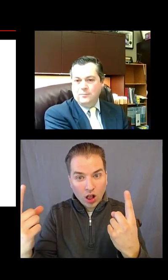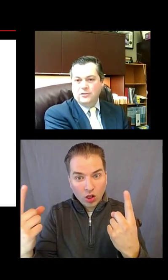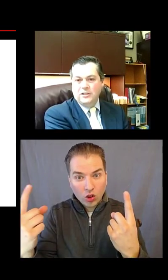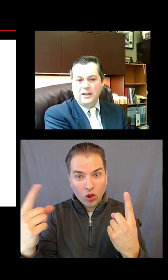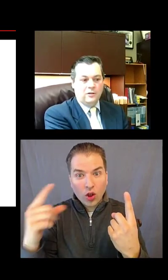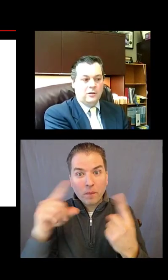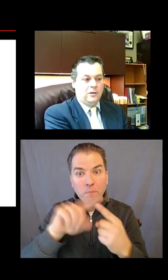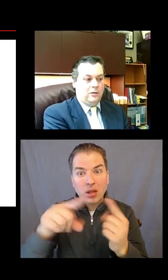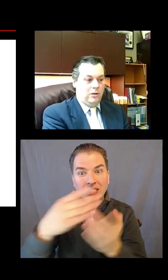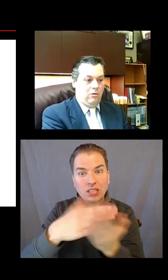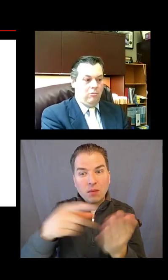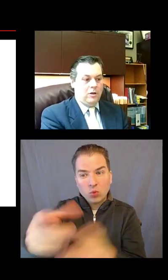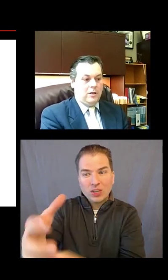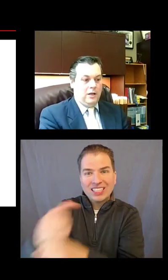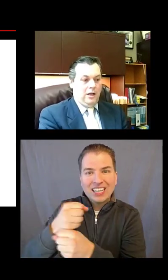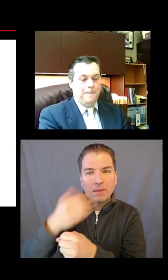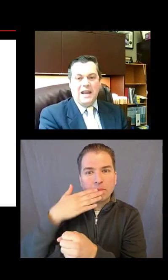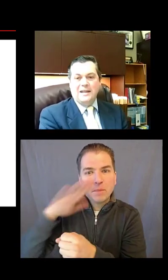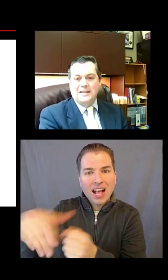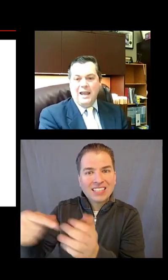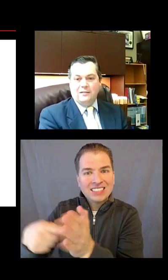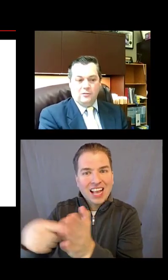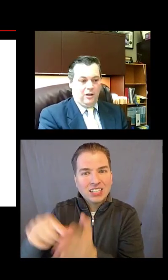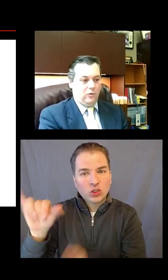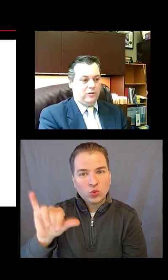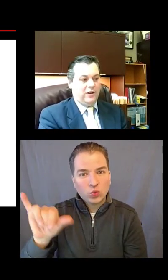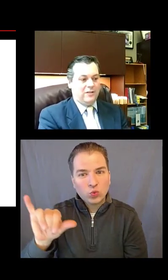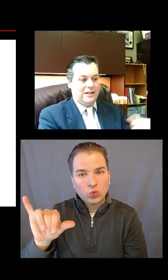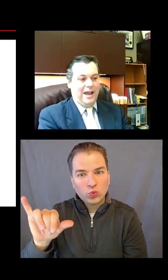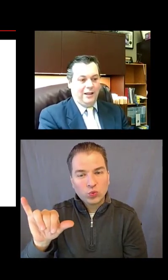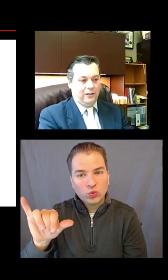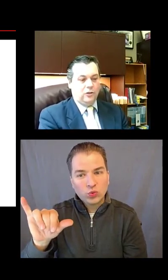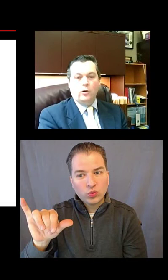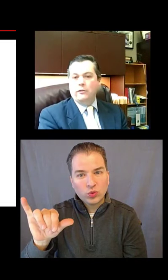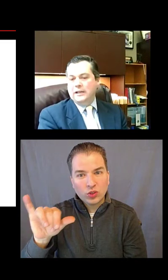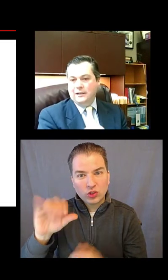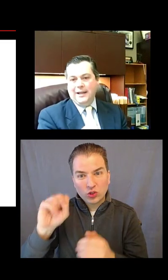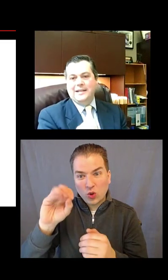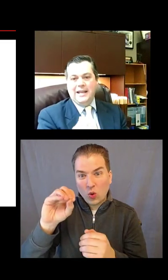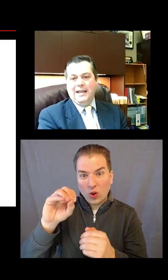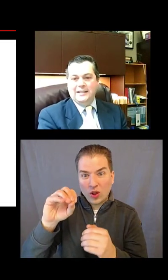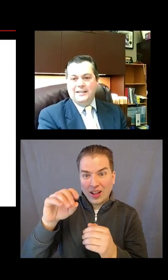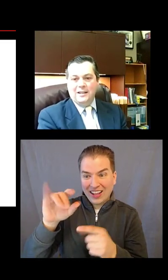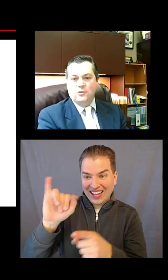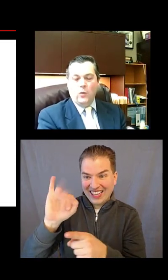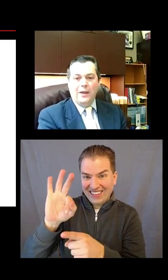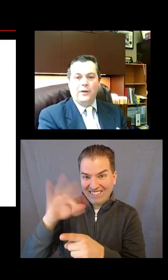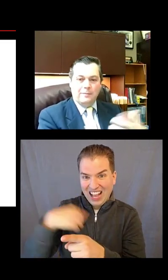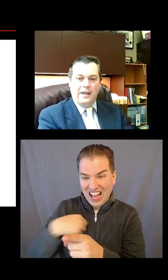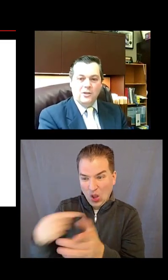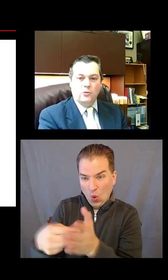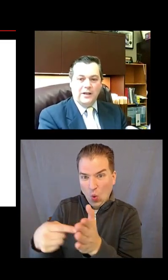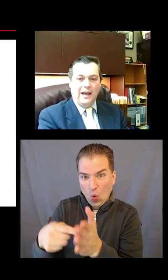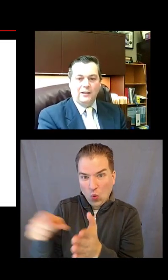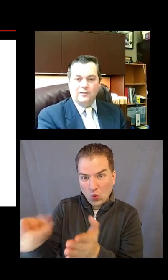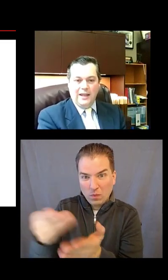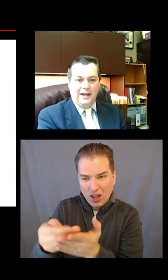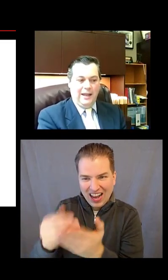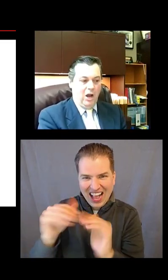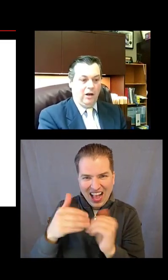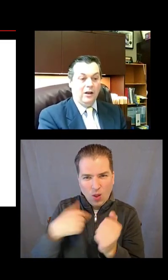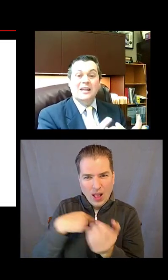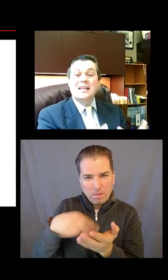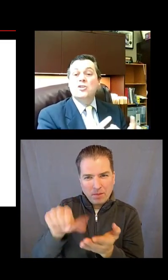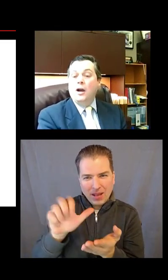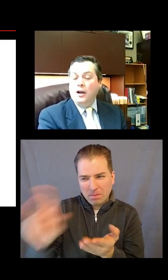an 80%, bad debt? In other words, for every dollar, you're only collecting 80 cents. Why would I pay you $1 for